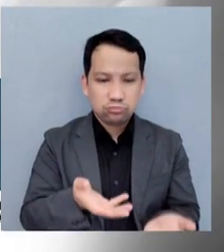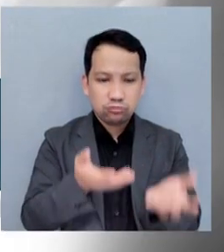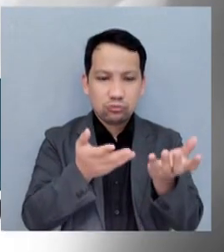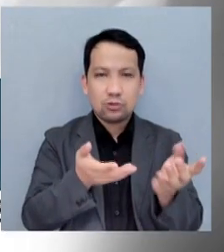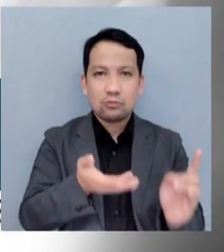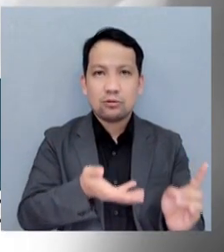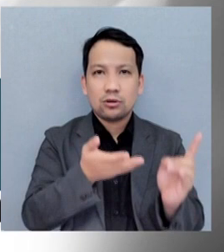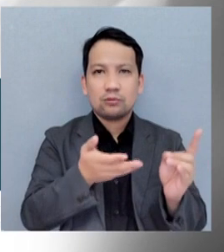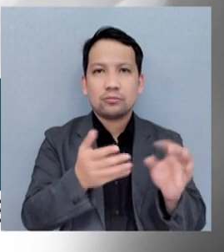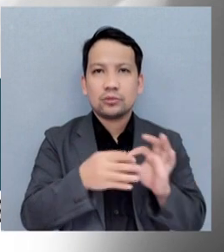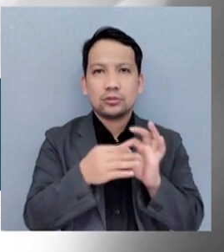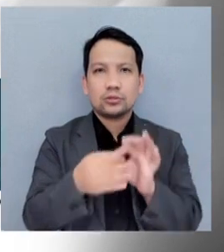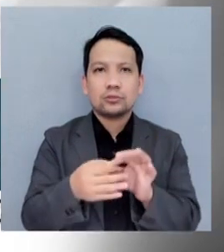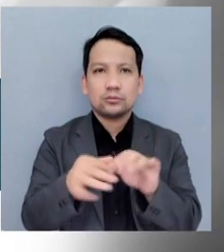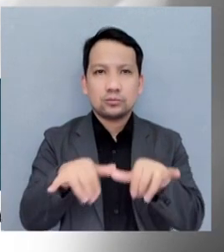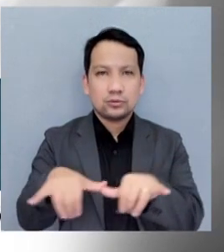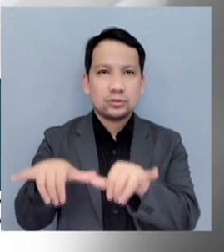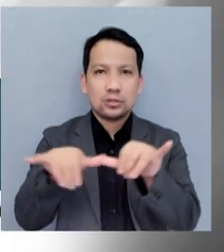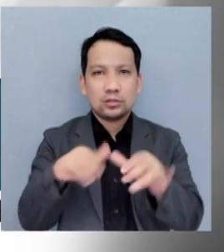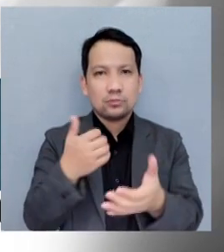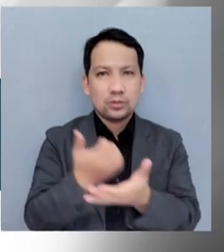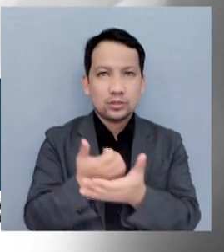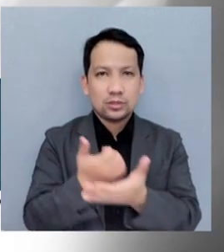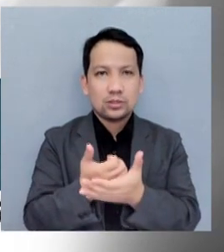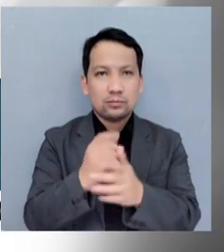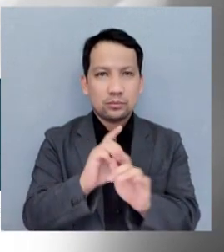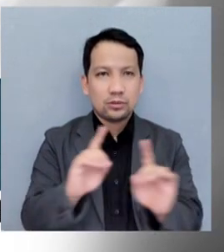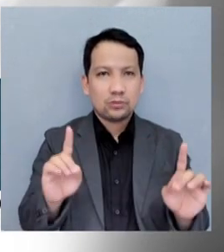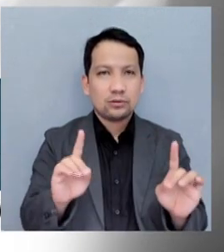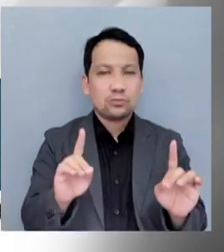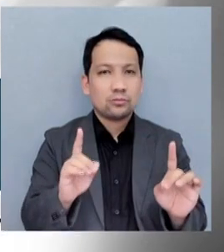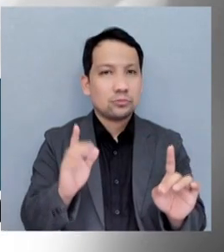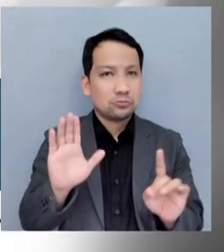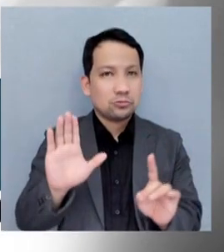Rosario for raising the standards of economic diplomacy and for